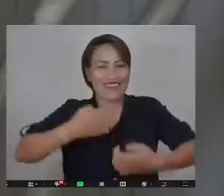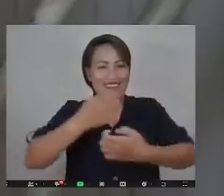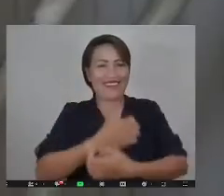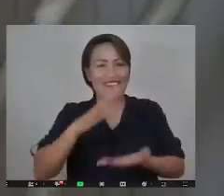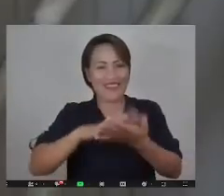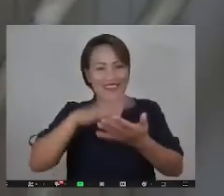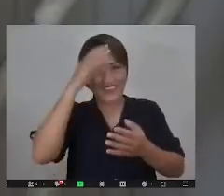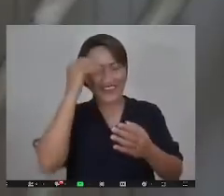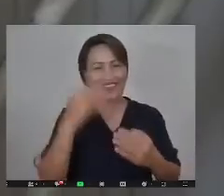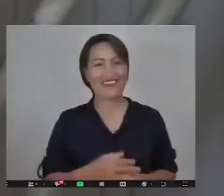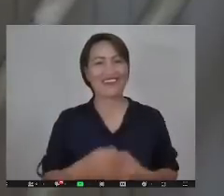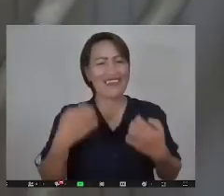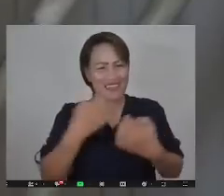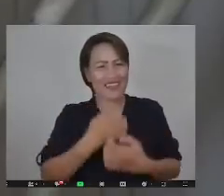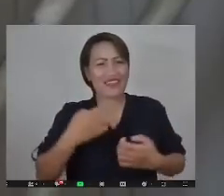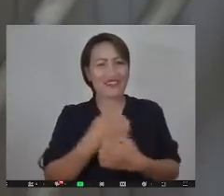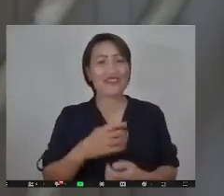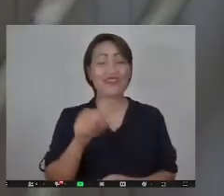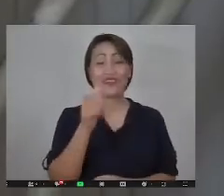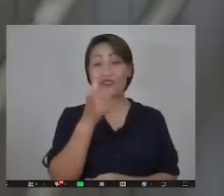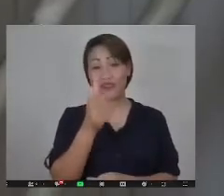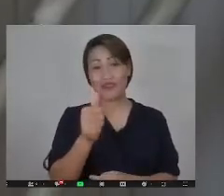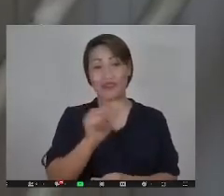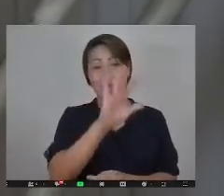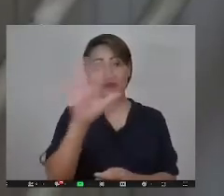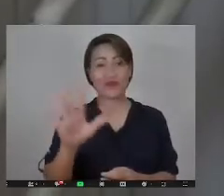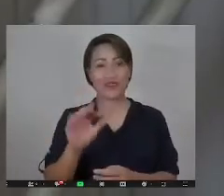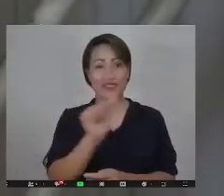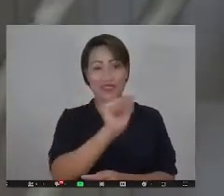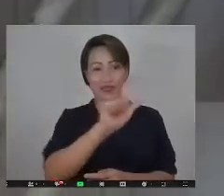Magandang umaga muli sa ating lahat.